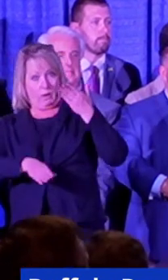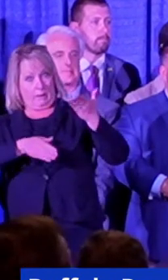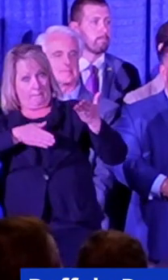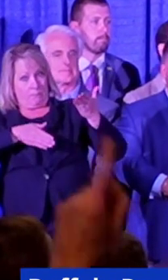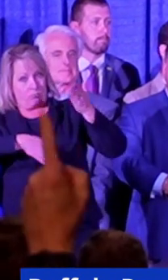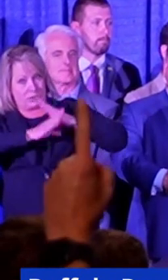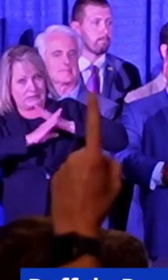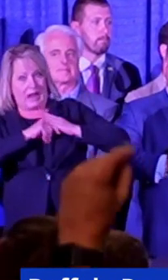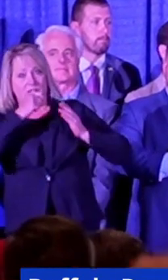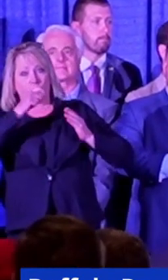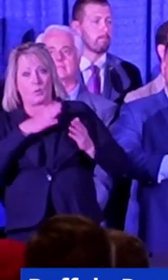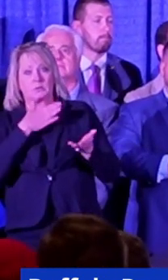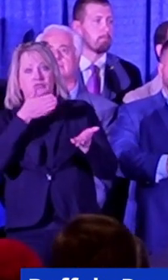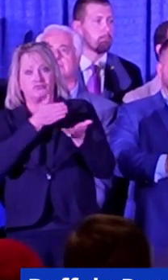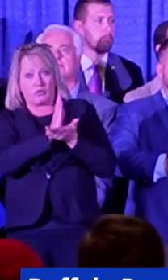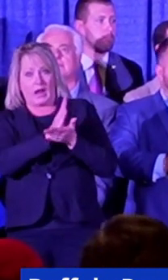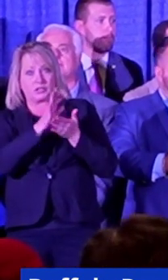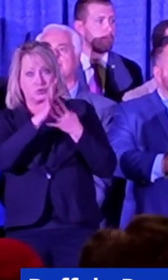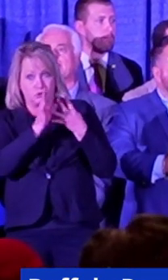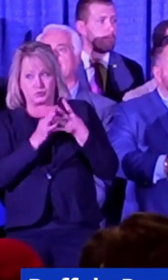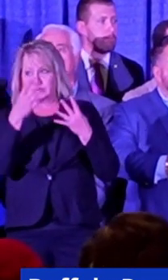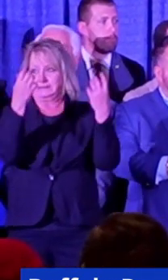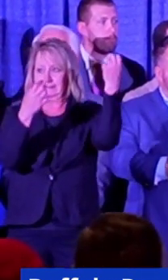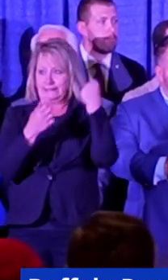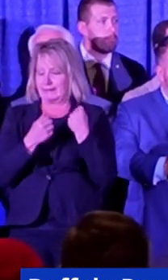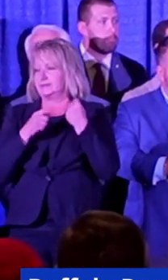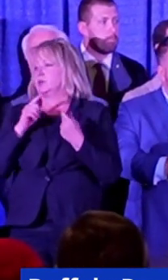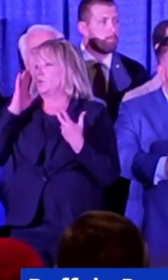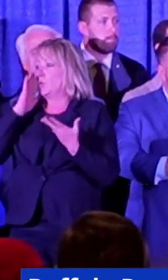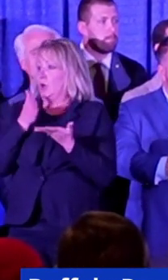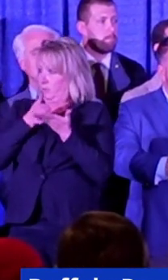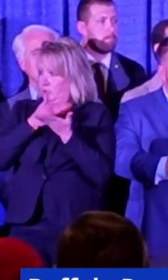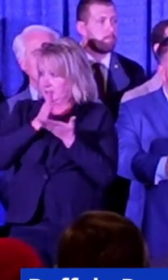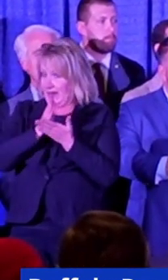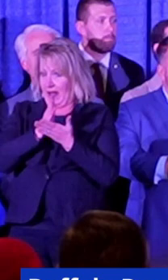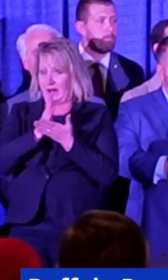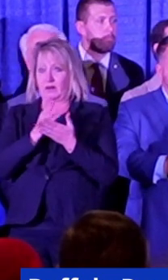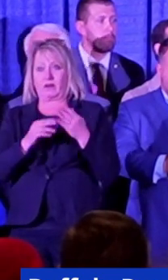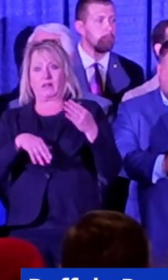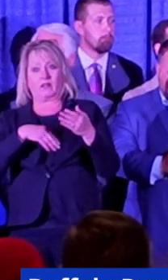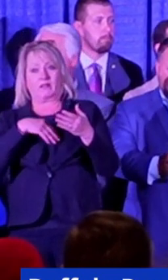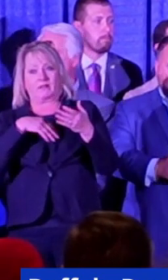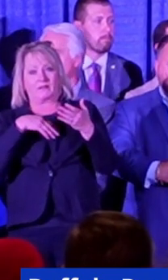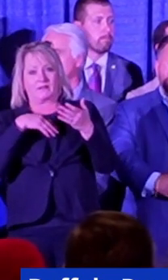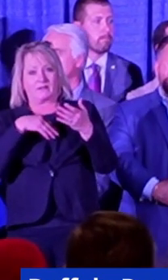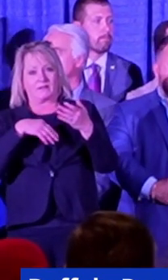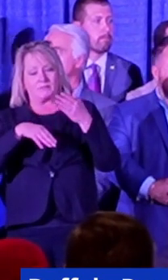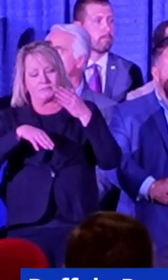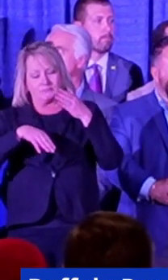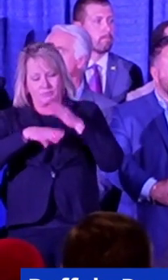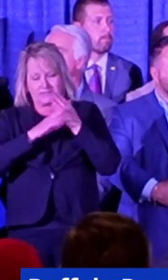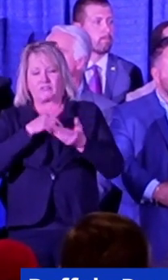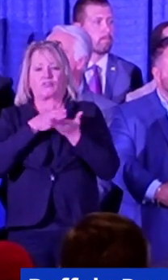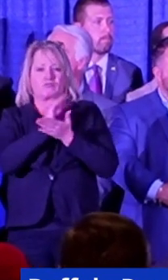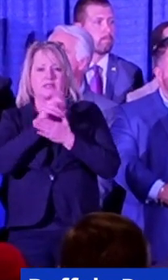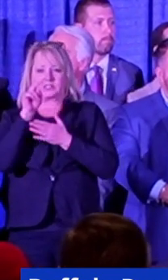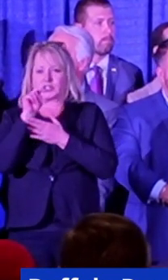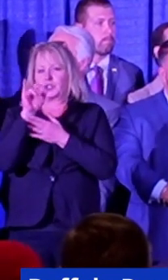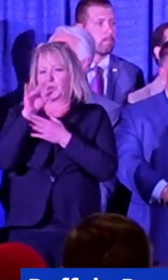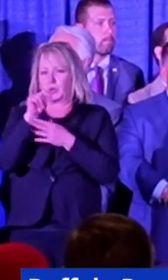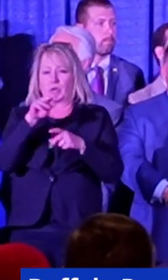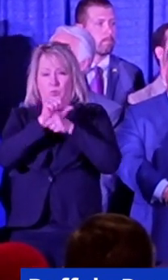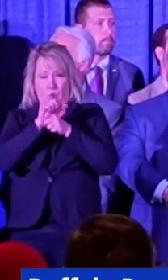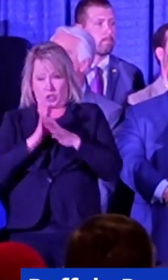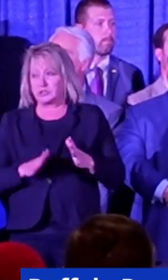to choose? Yeah. Are we going to protect the rights of union workers? Yeah. Are you going to get out and